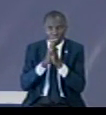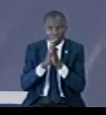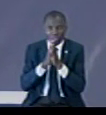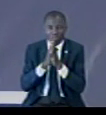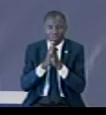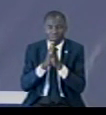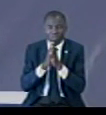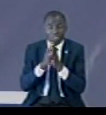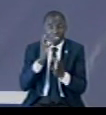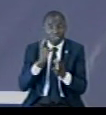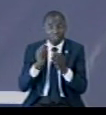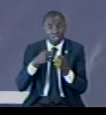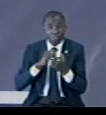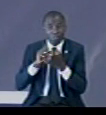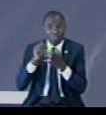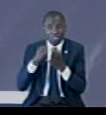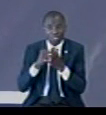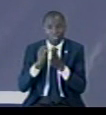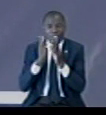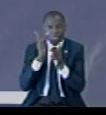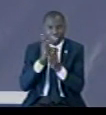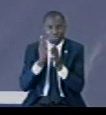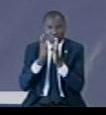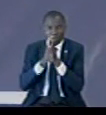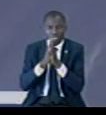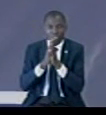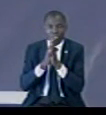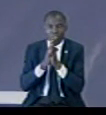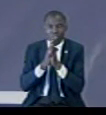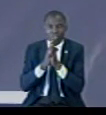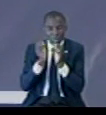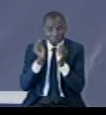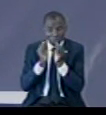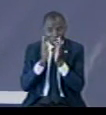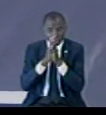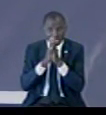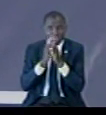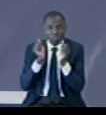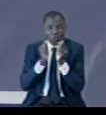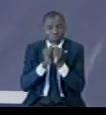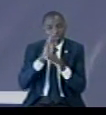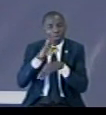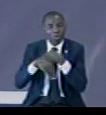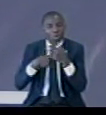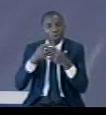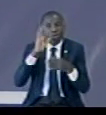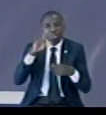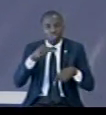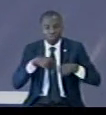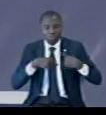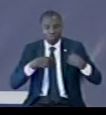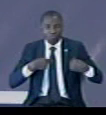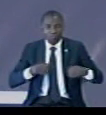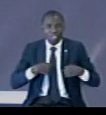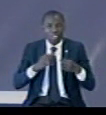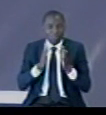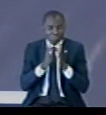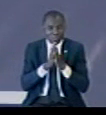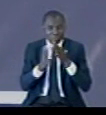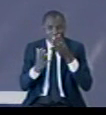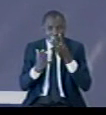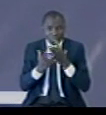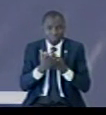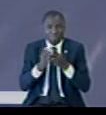that decision form there. And